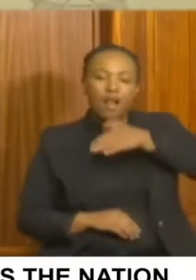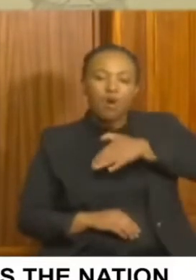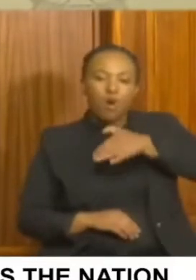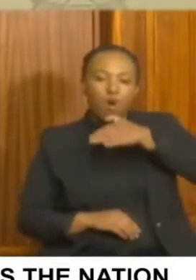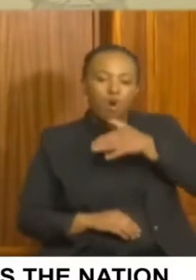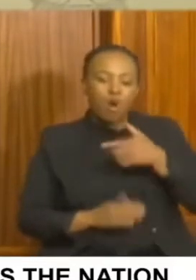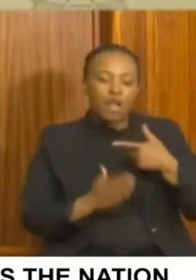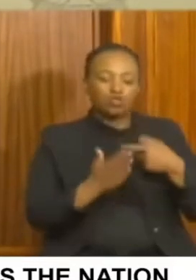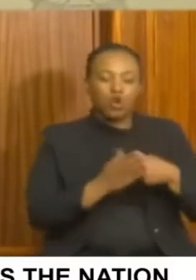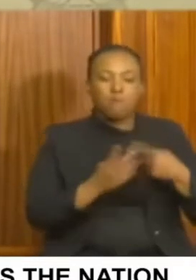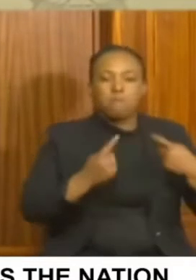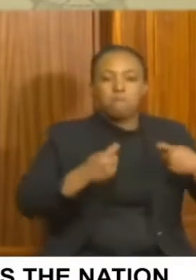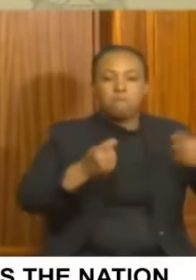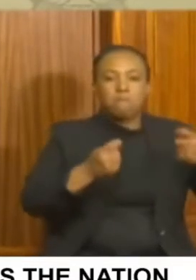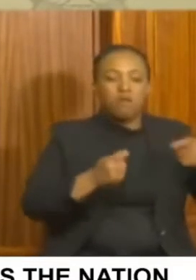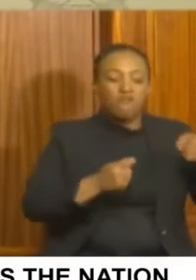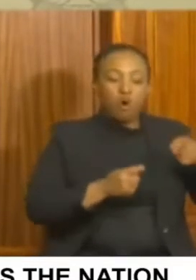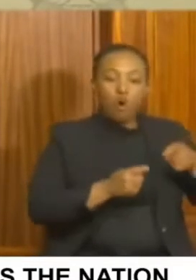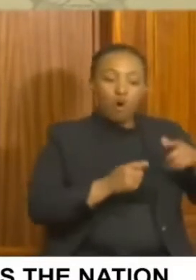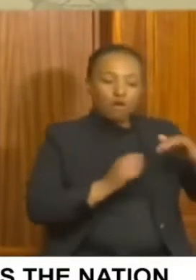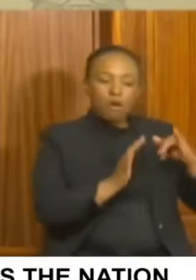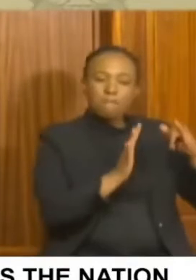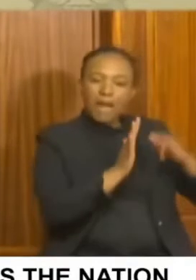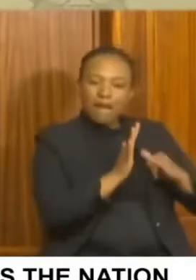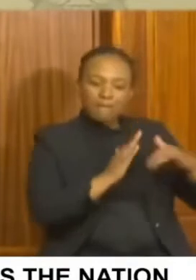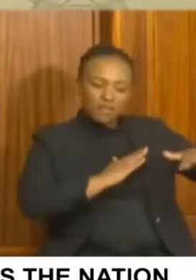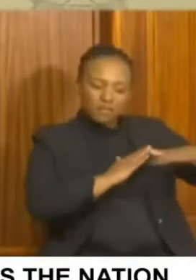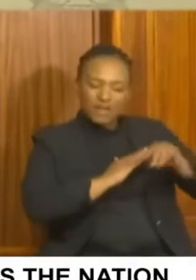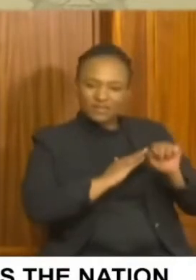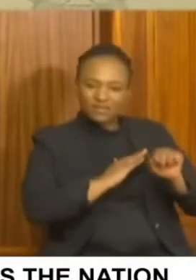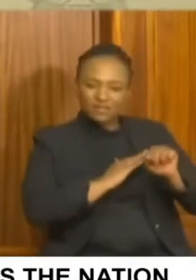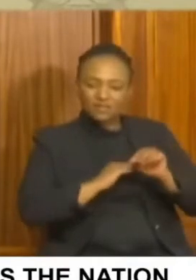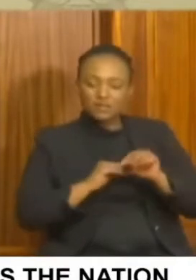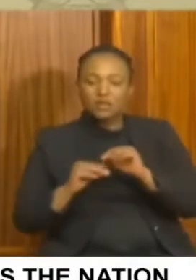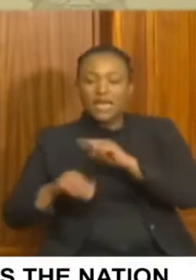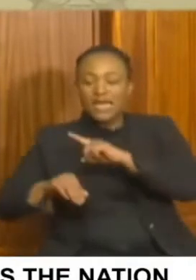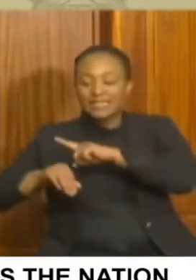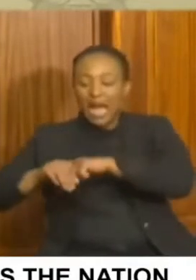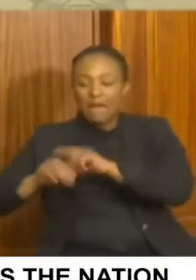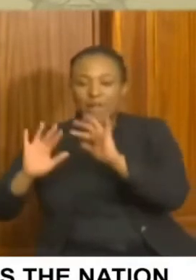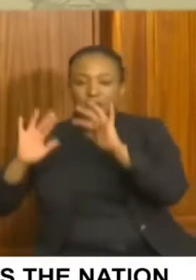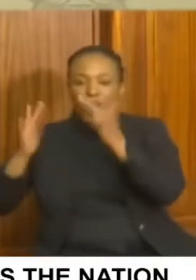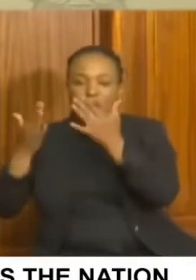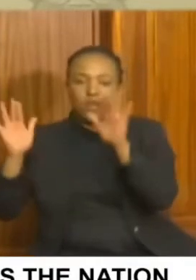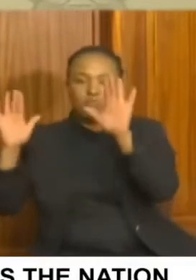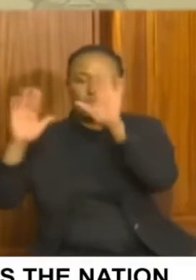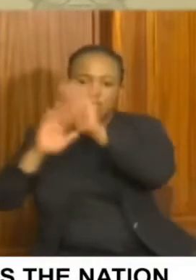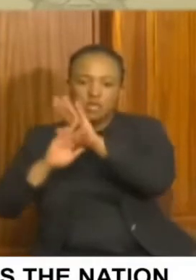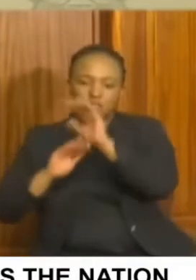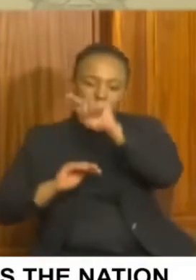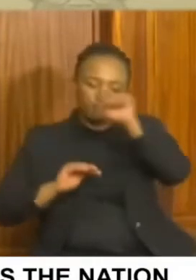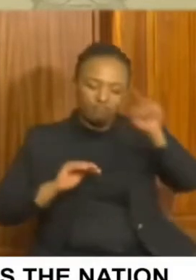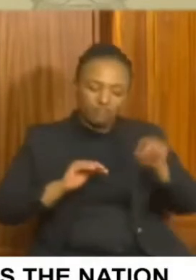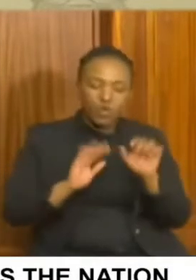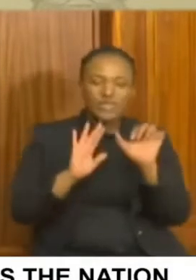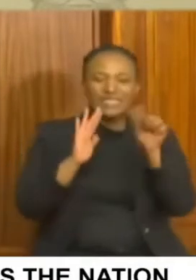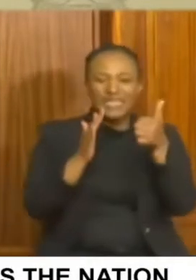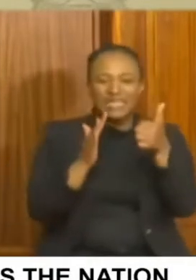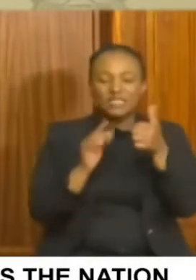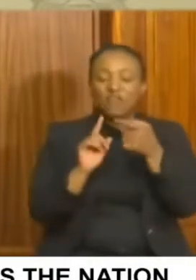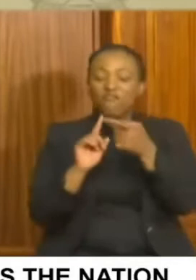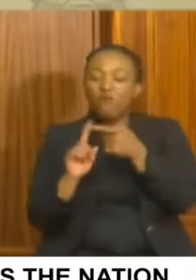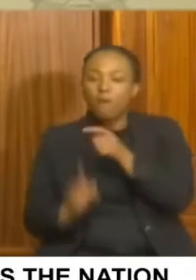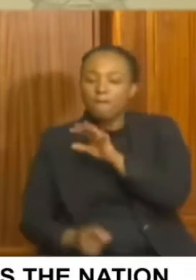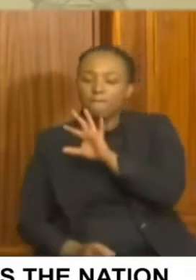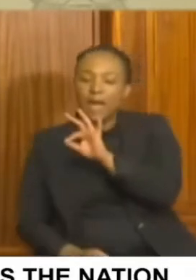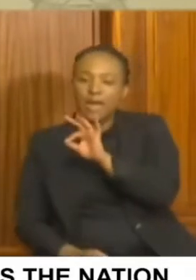is. Off-site consumption will only be permitted between 10 a.m. and 6 p.m. from